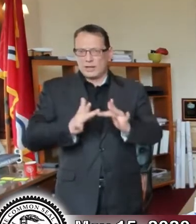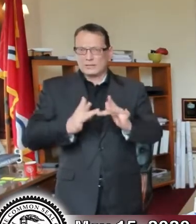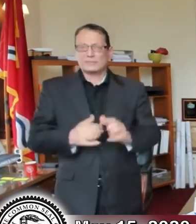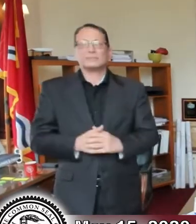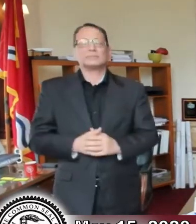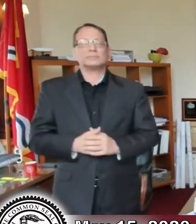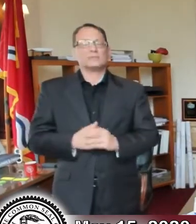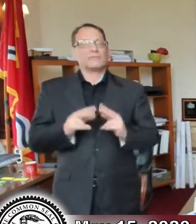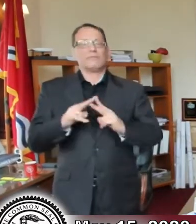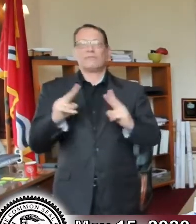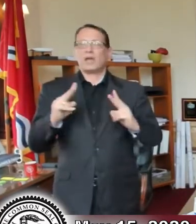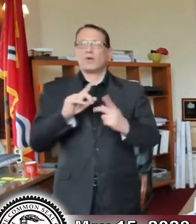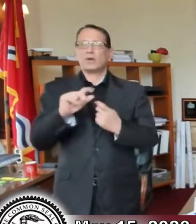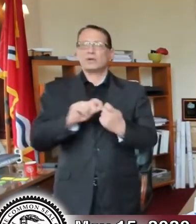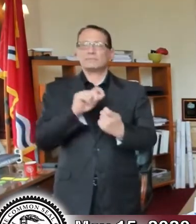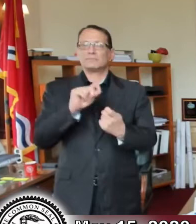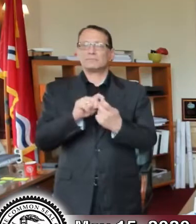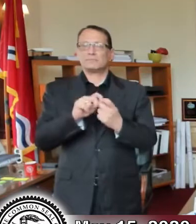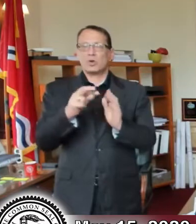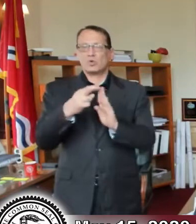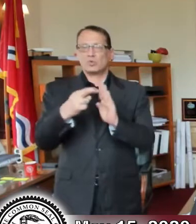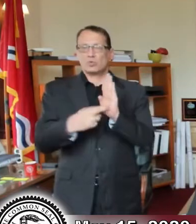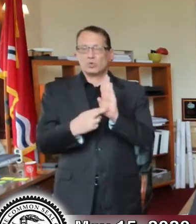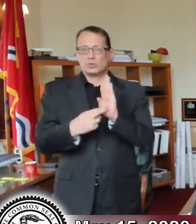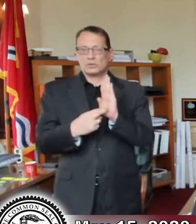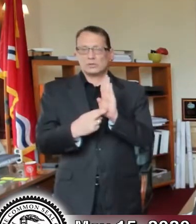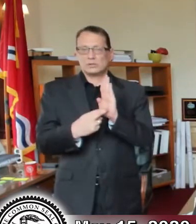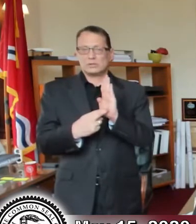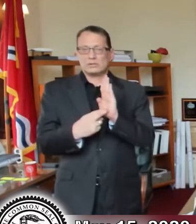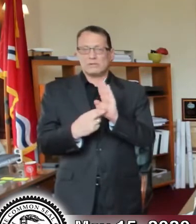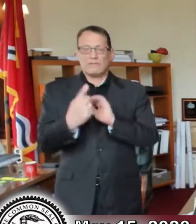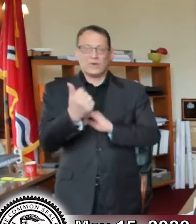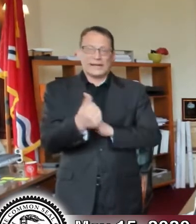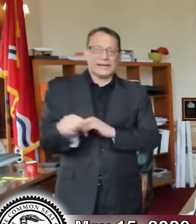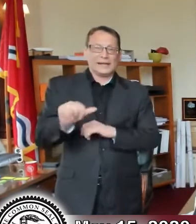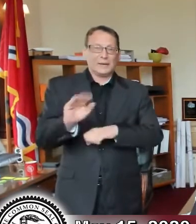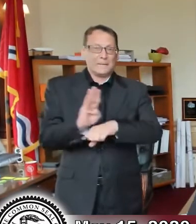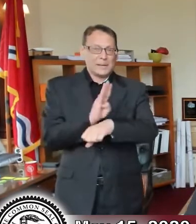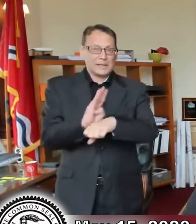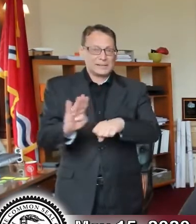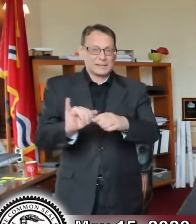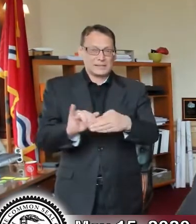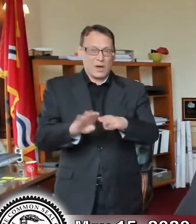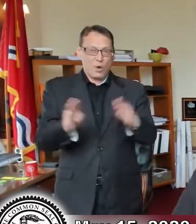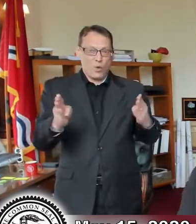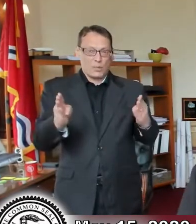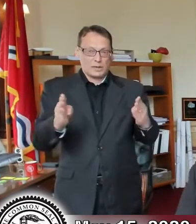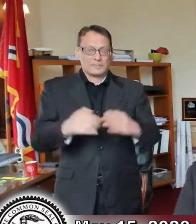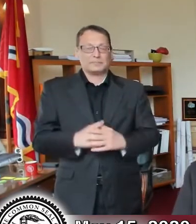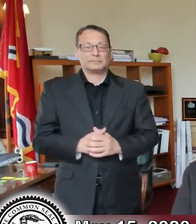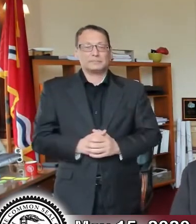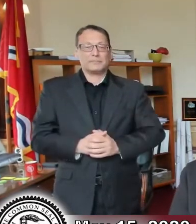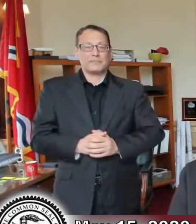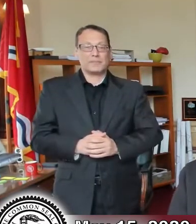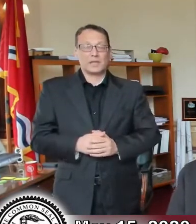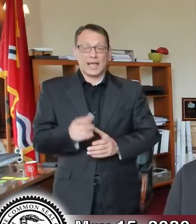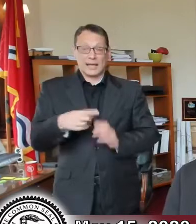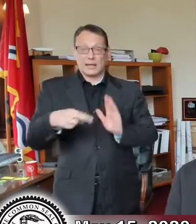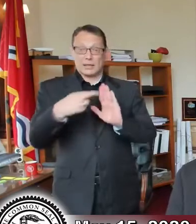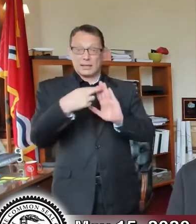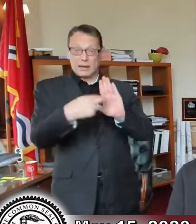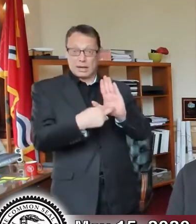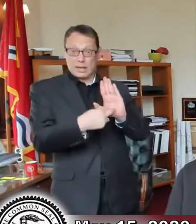very specific guidelines for any business that opens, and they are predicated, those guidelines